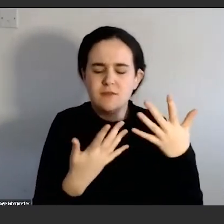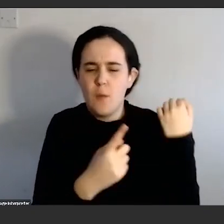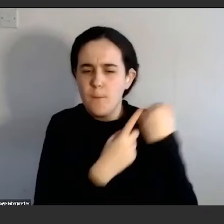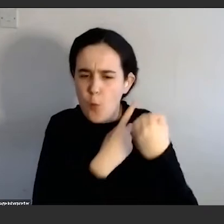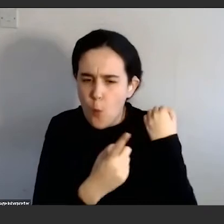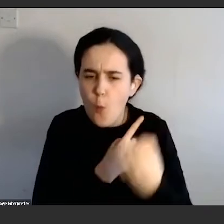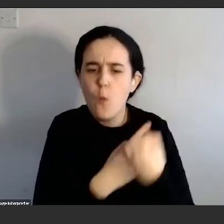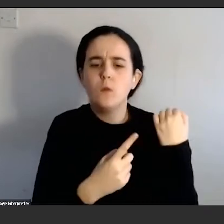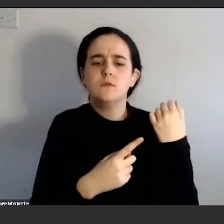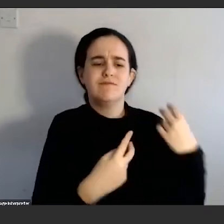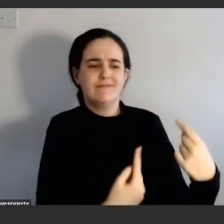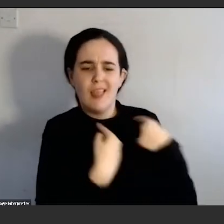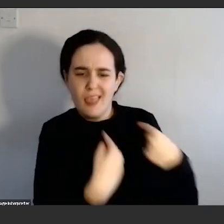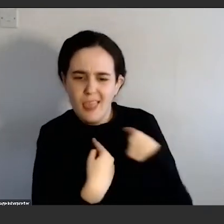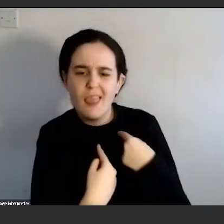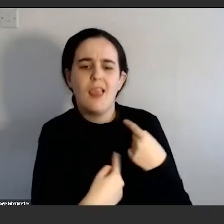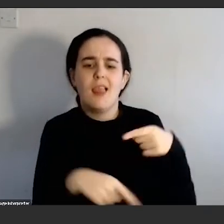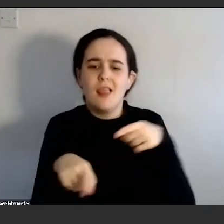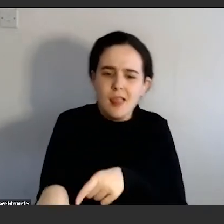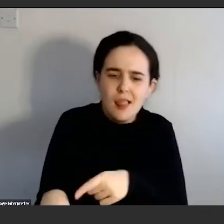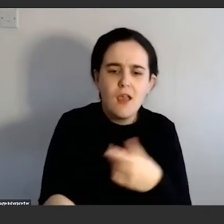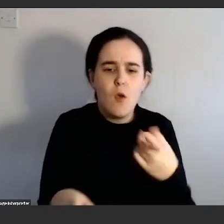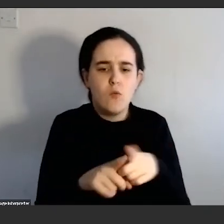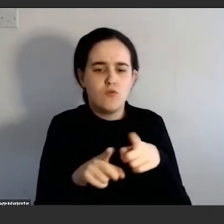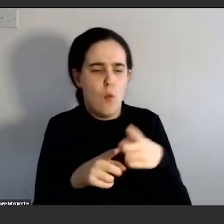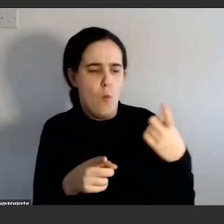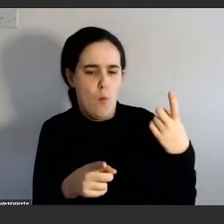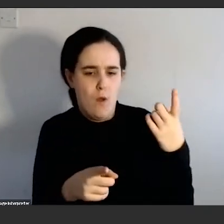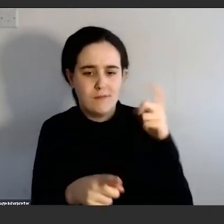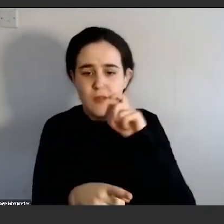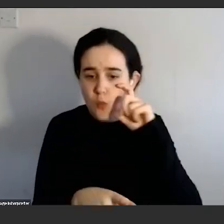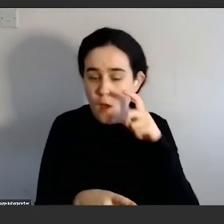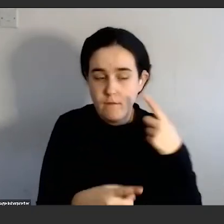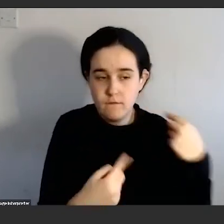that is still filled with abuse and coercion.